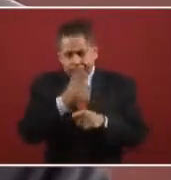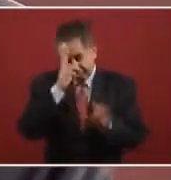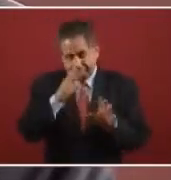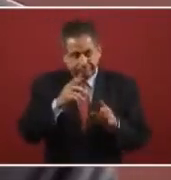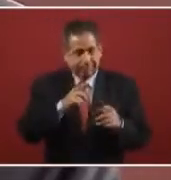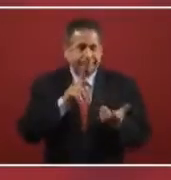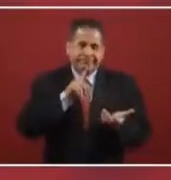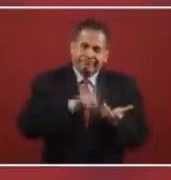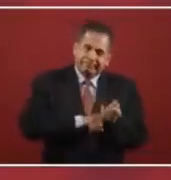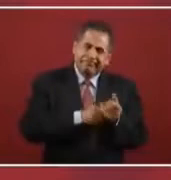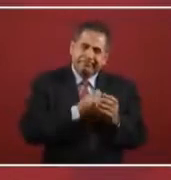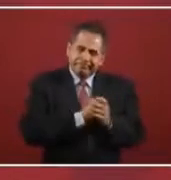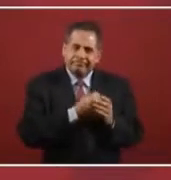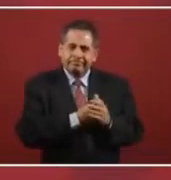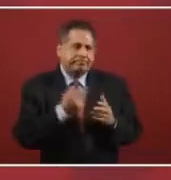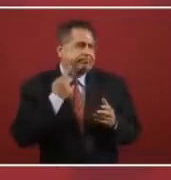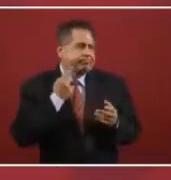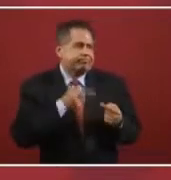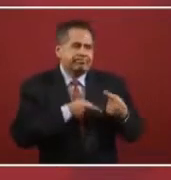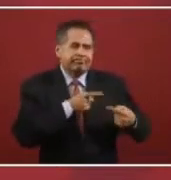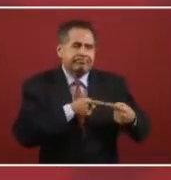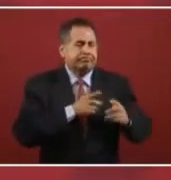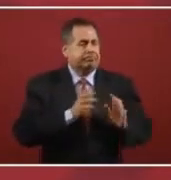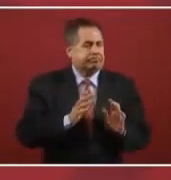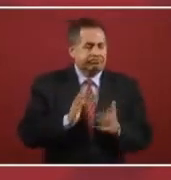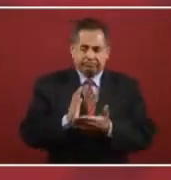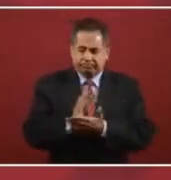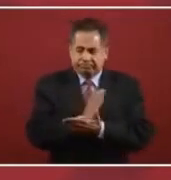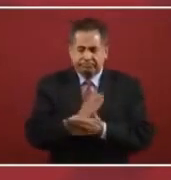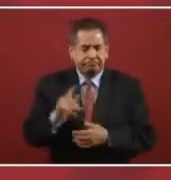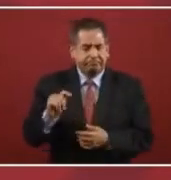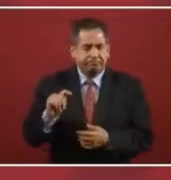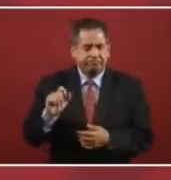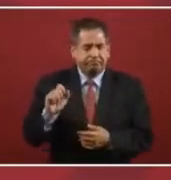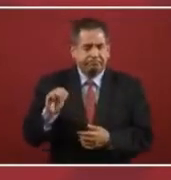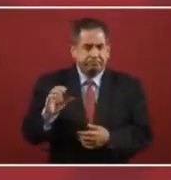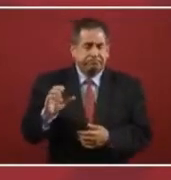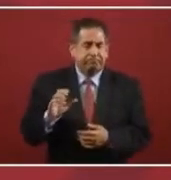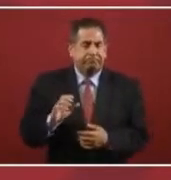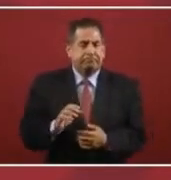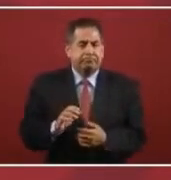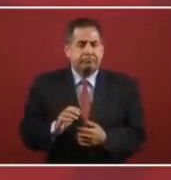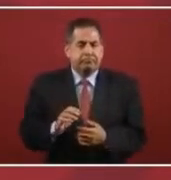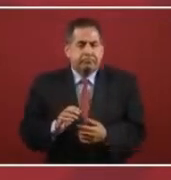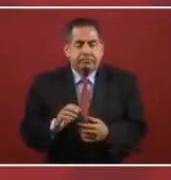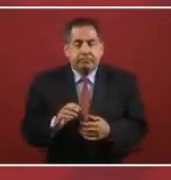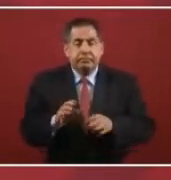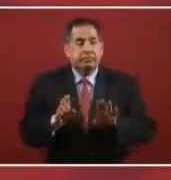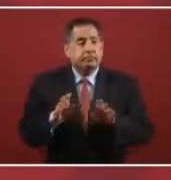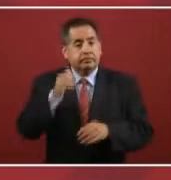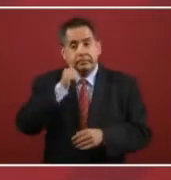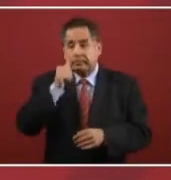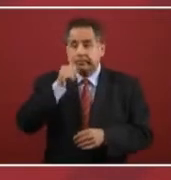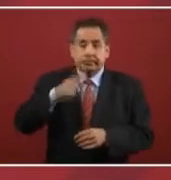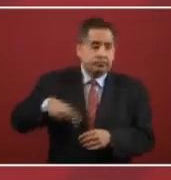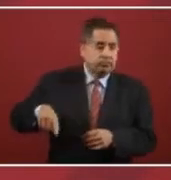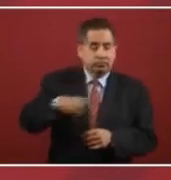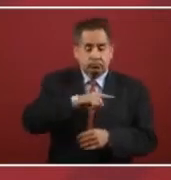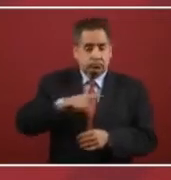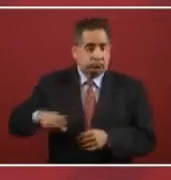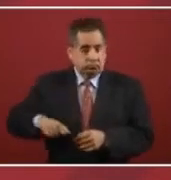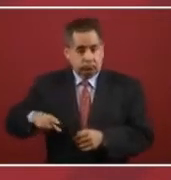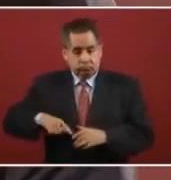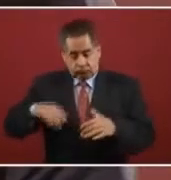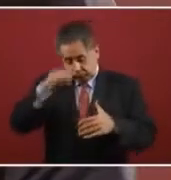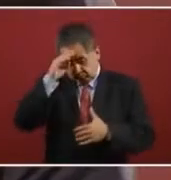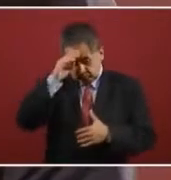always las instituciones that the institutions, democratic, tienen que pensar they need to think en